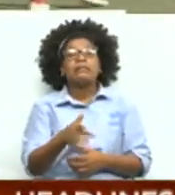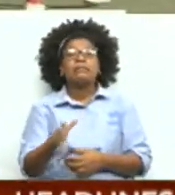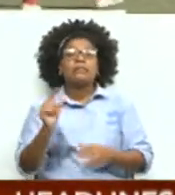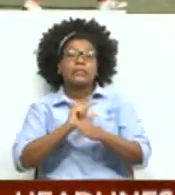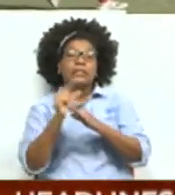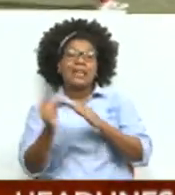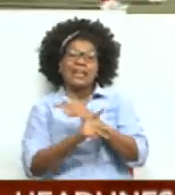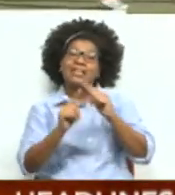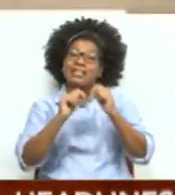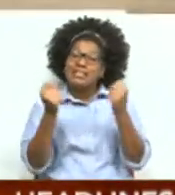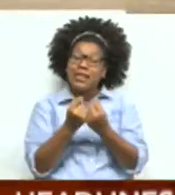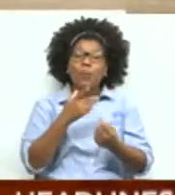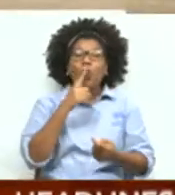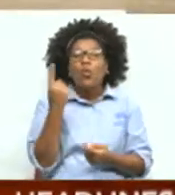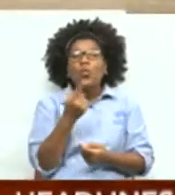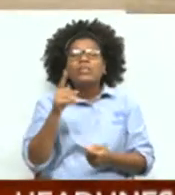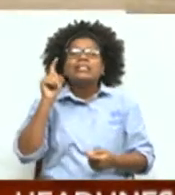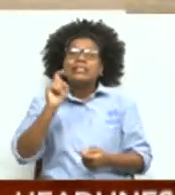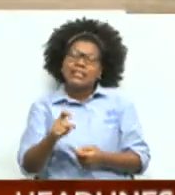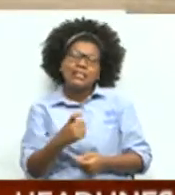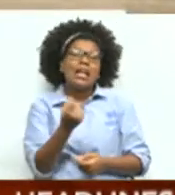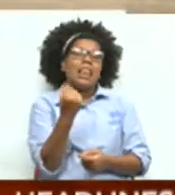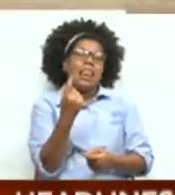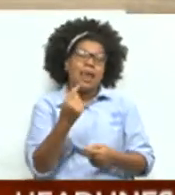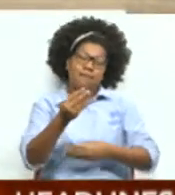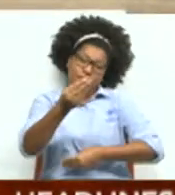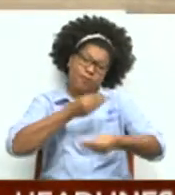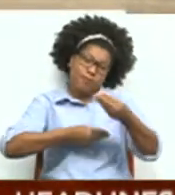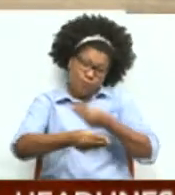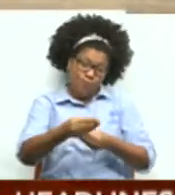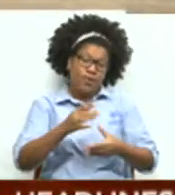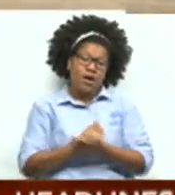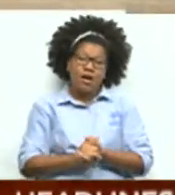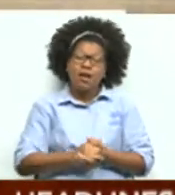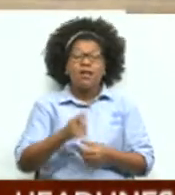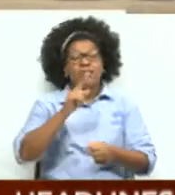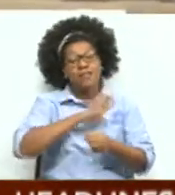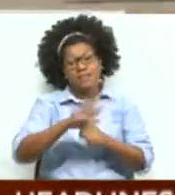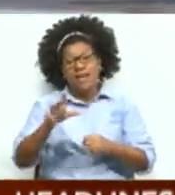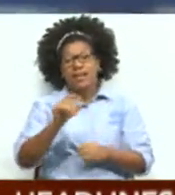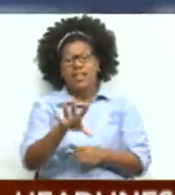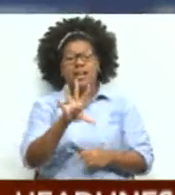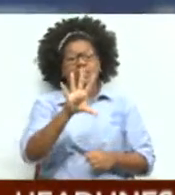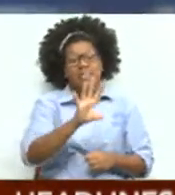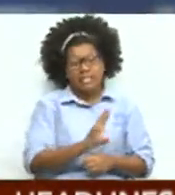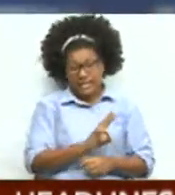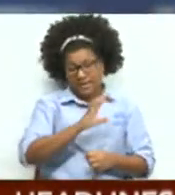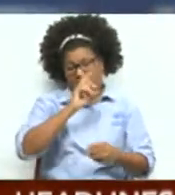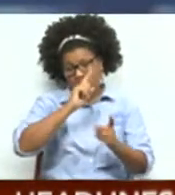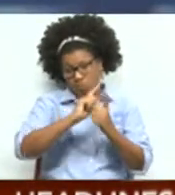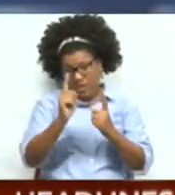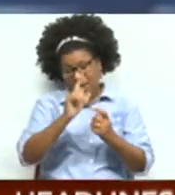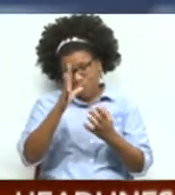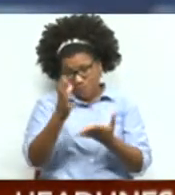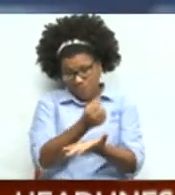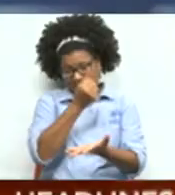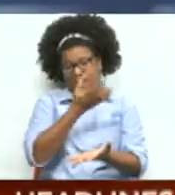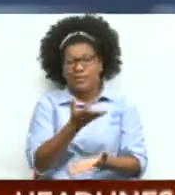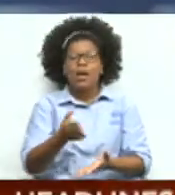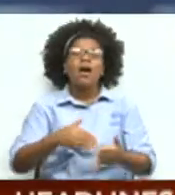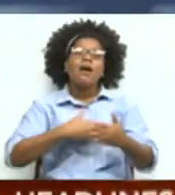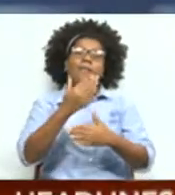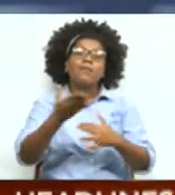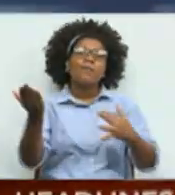67 for 3. The final, a comprehensive 7-wicket win. It's time now for another break. Don't go anywhere.